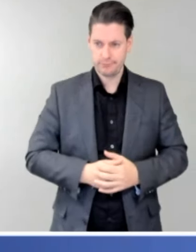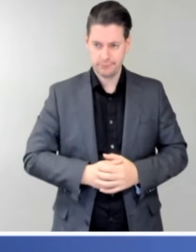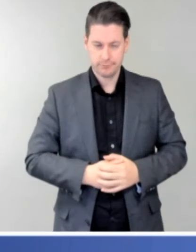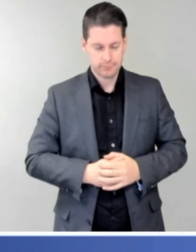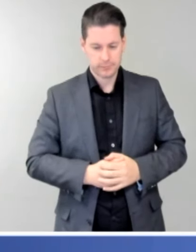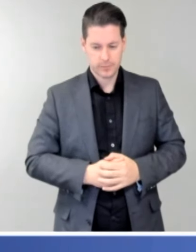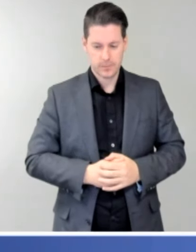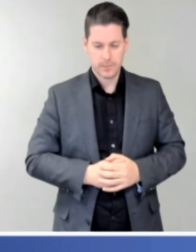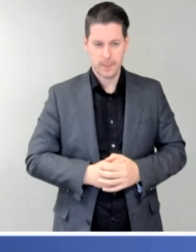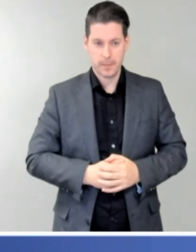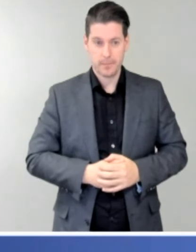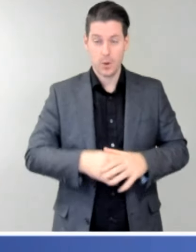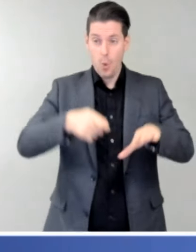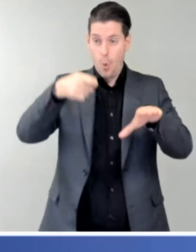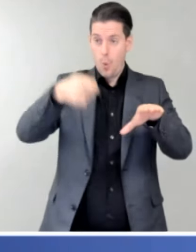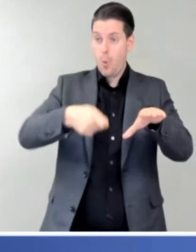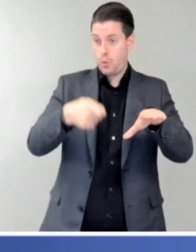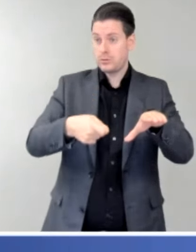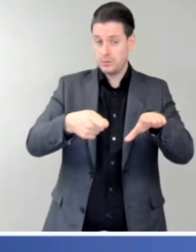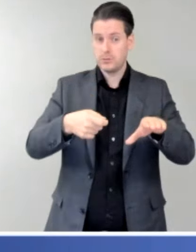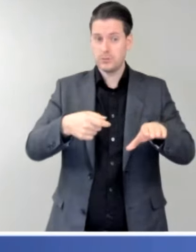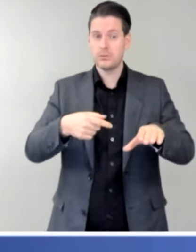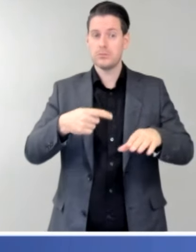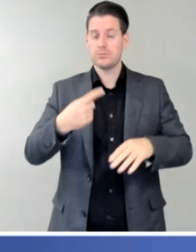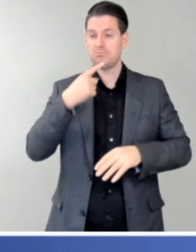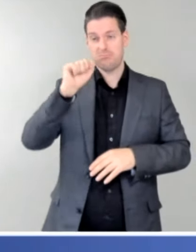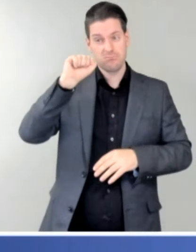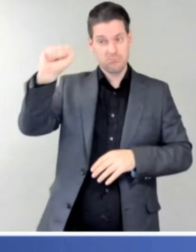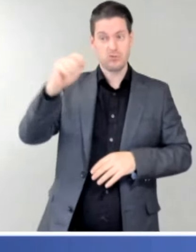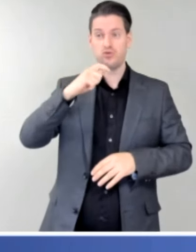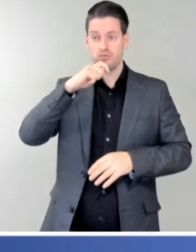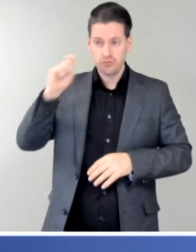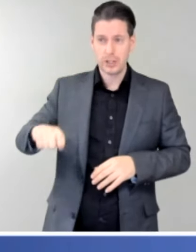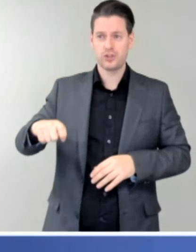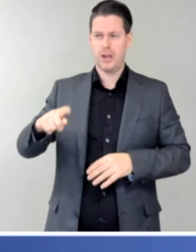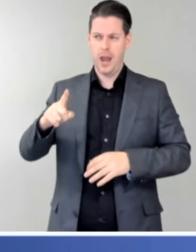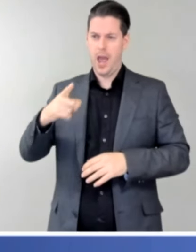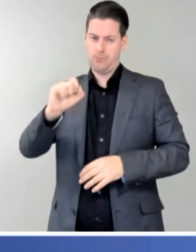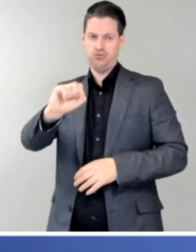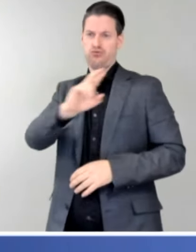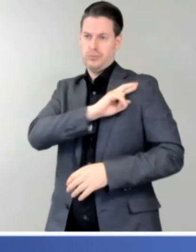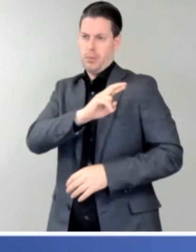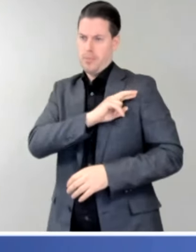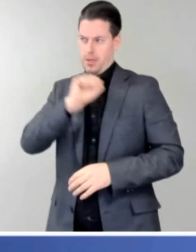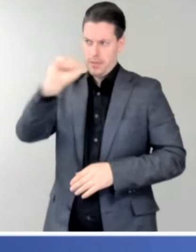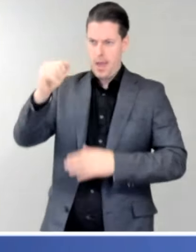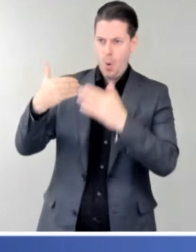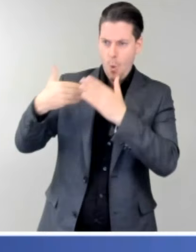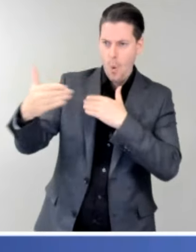unequivocally and conclusively established Russia's responsibility for the downing of MH17.